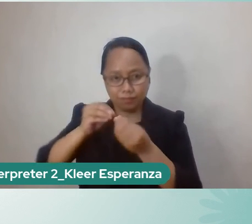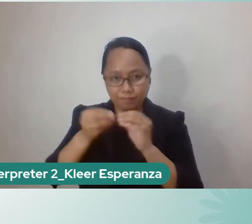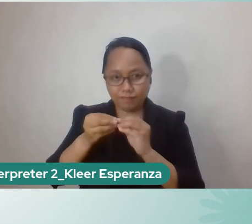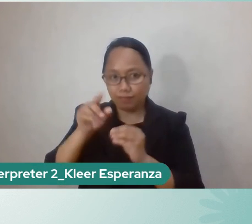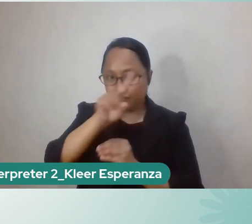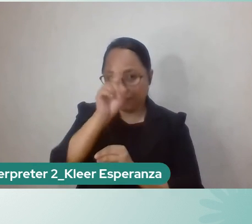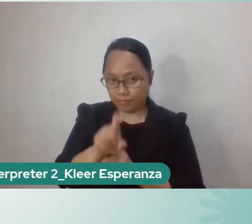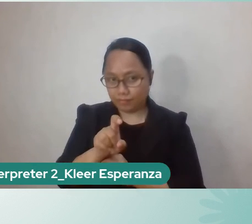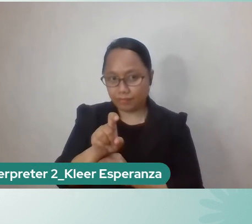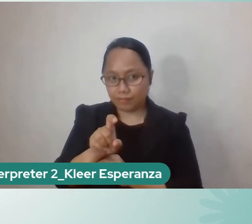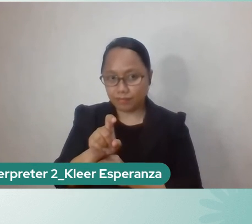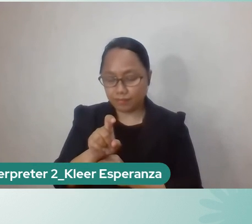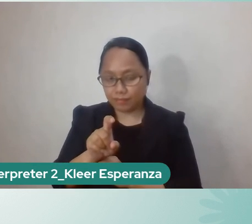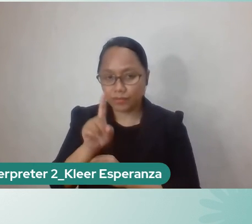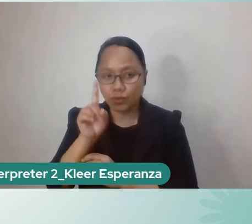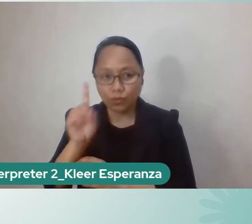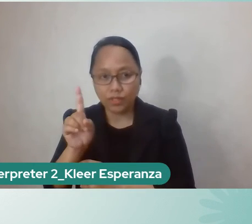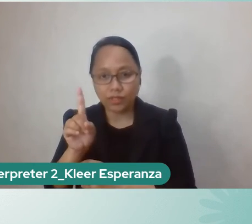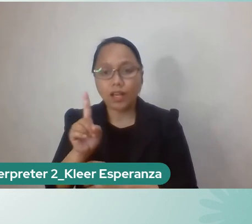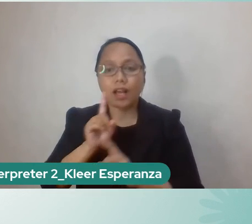the most common